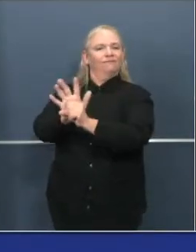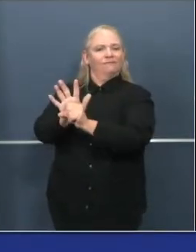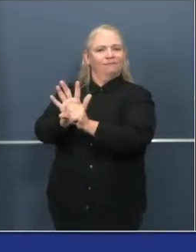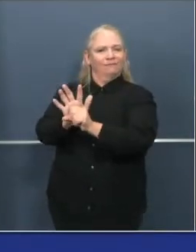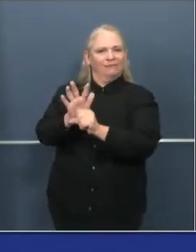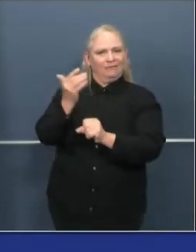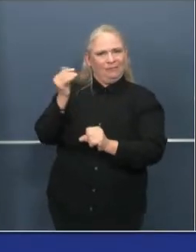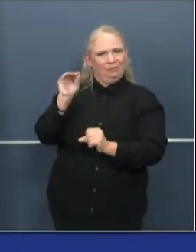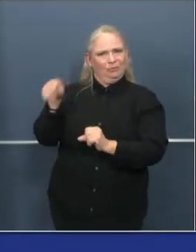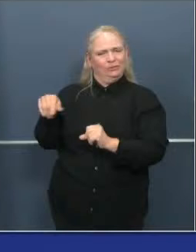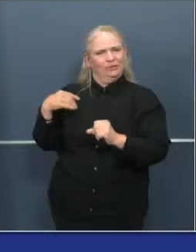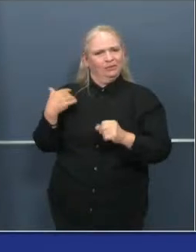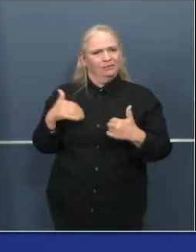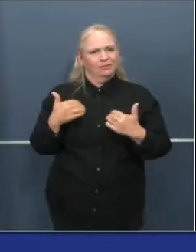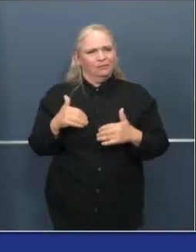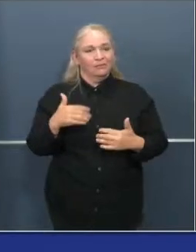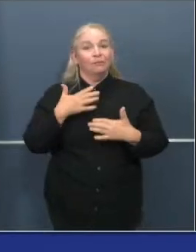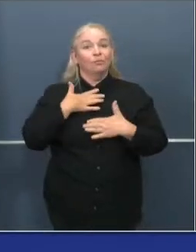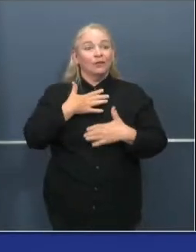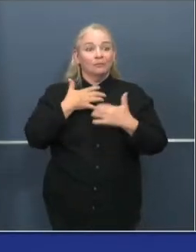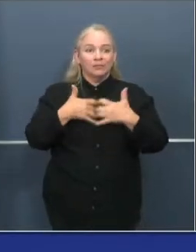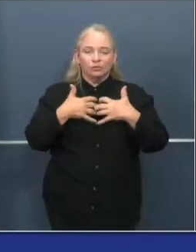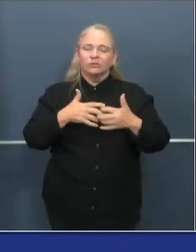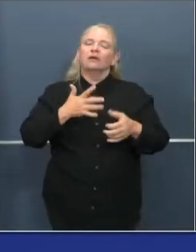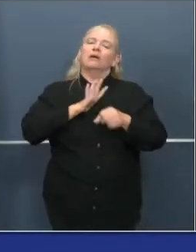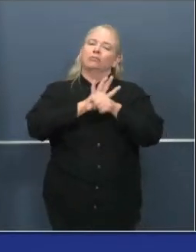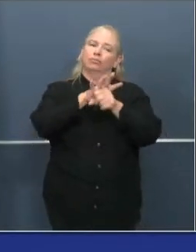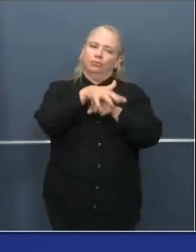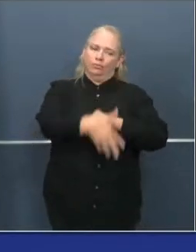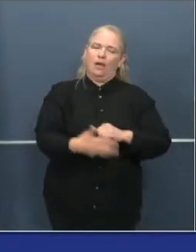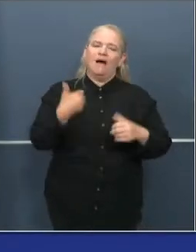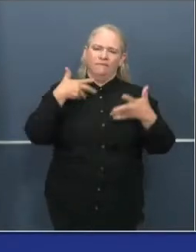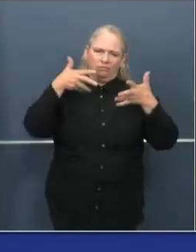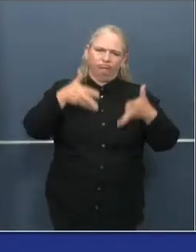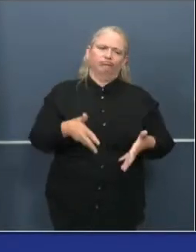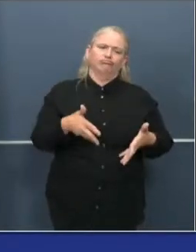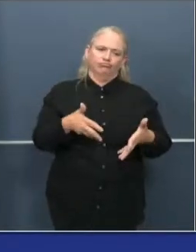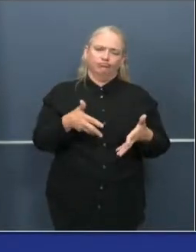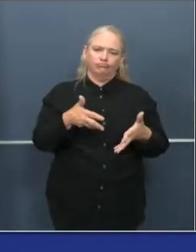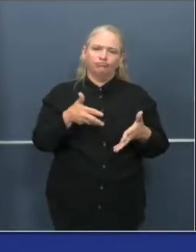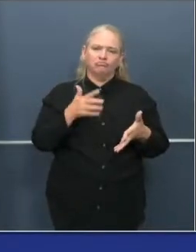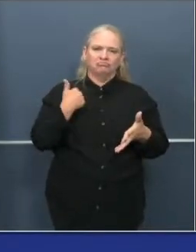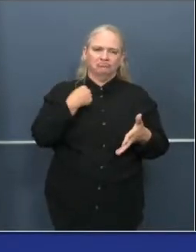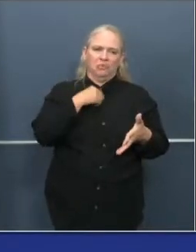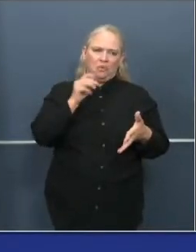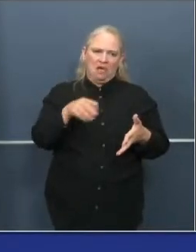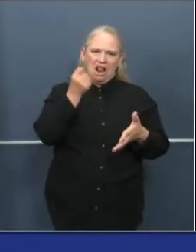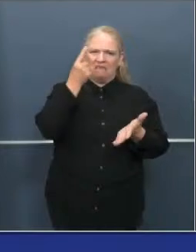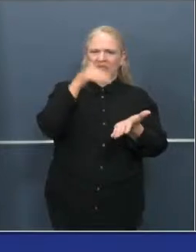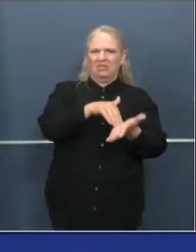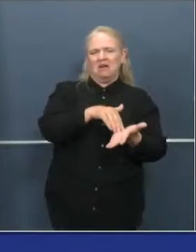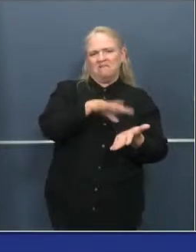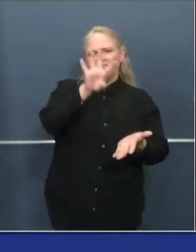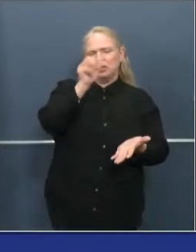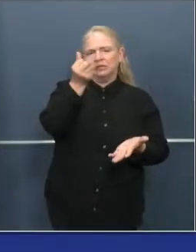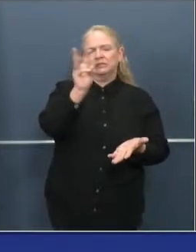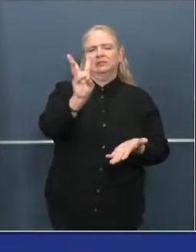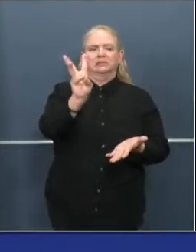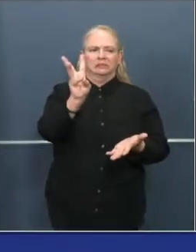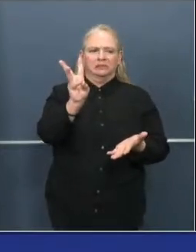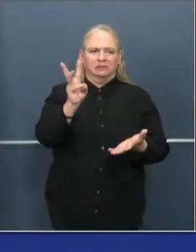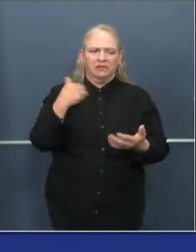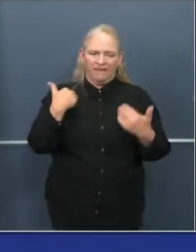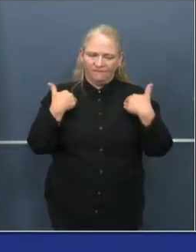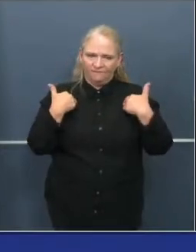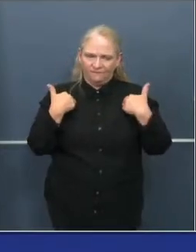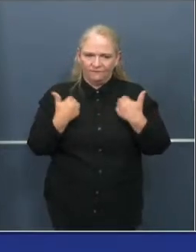11,416 ventilators. But again, ICU numbers are always of top concern. Our capacity is represented in this